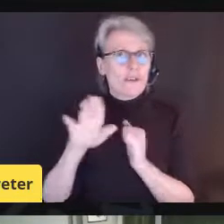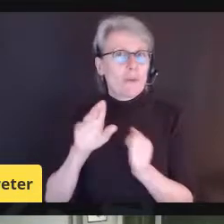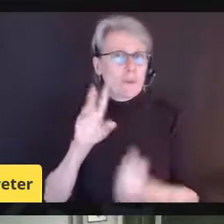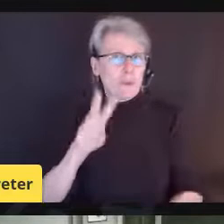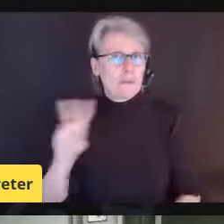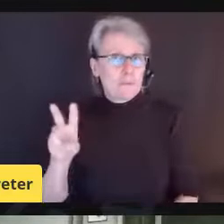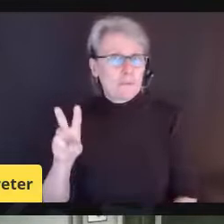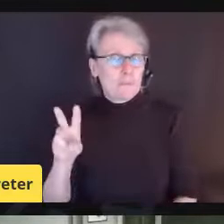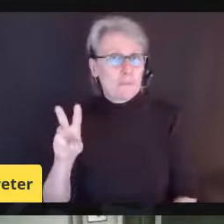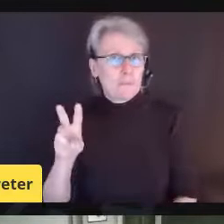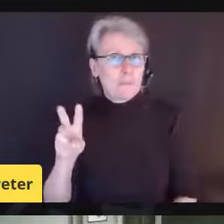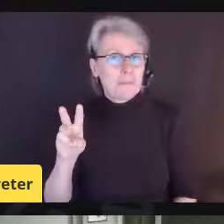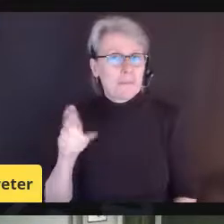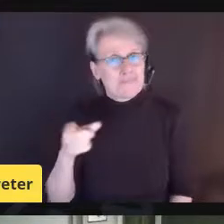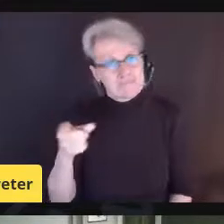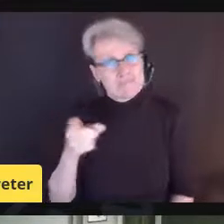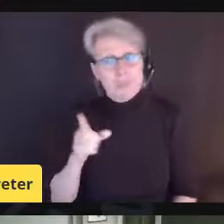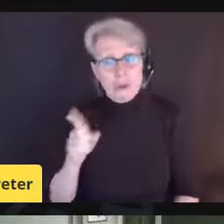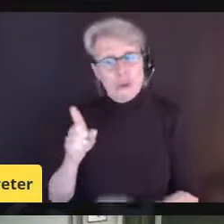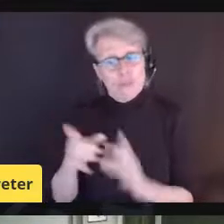And she said it perfectly.